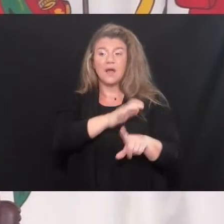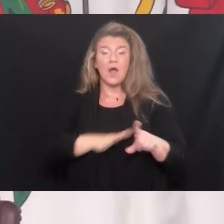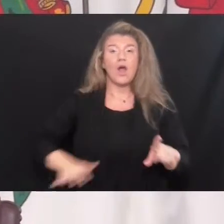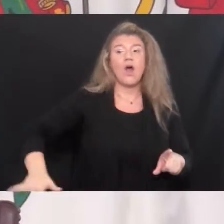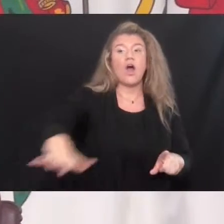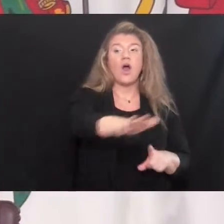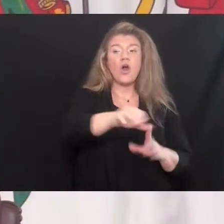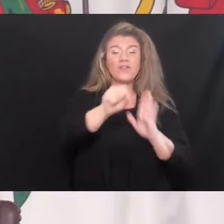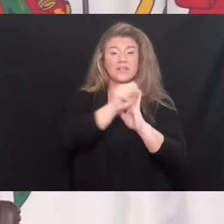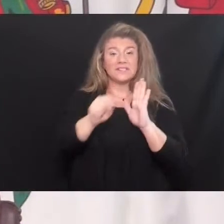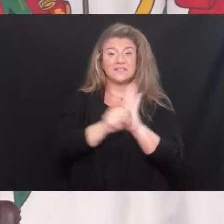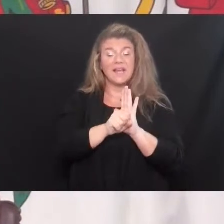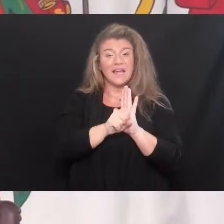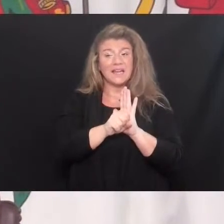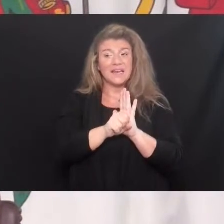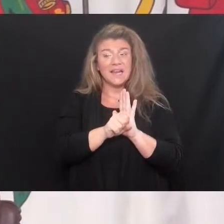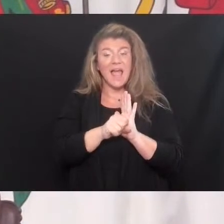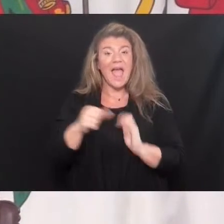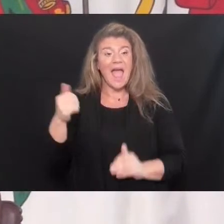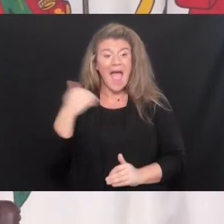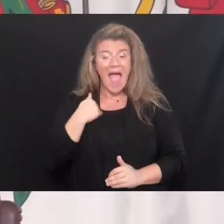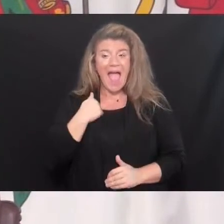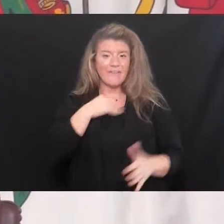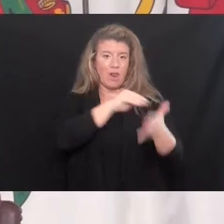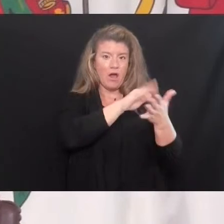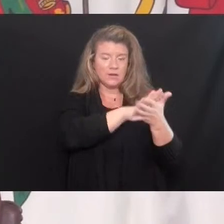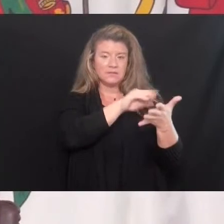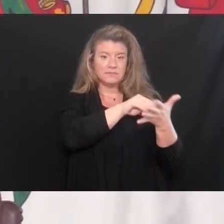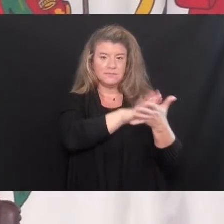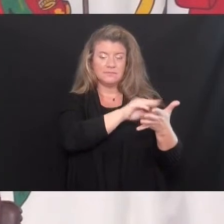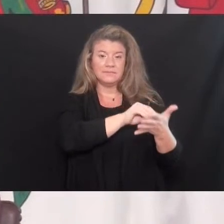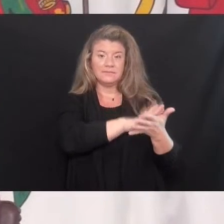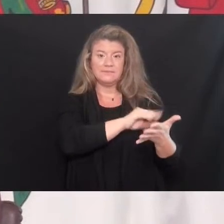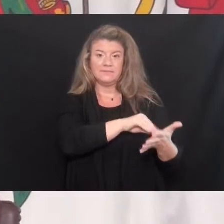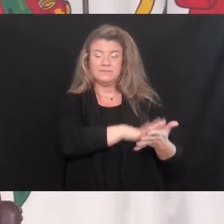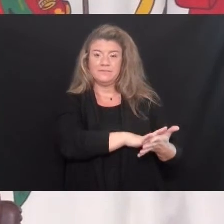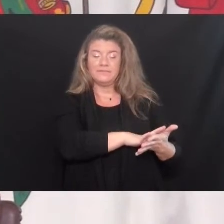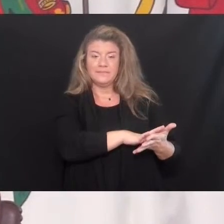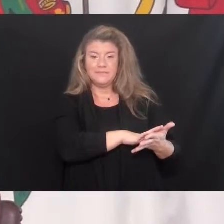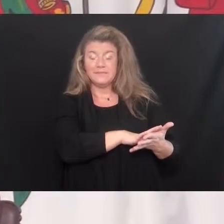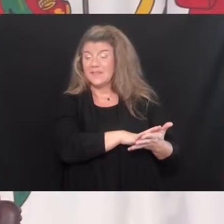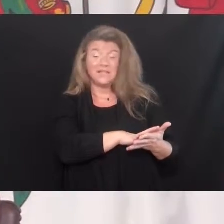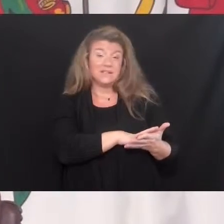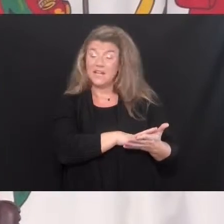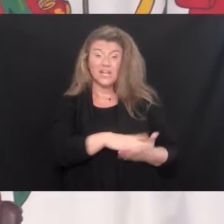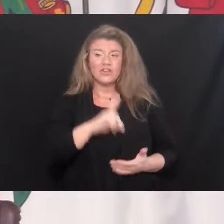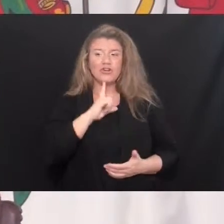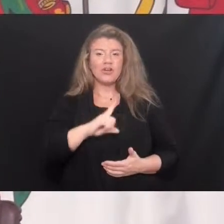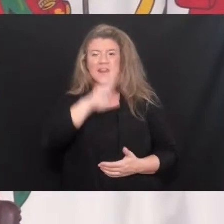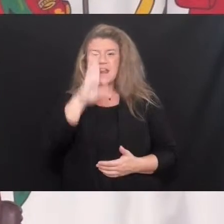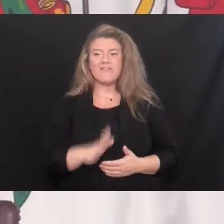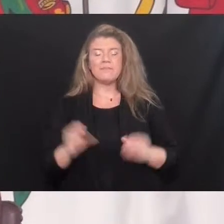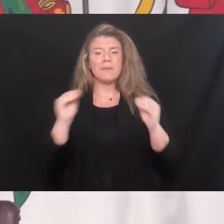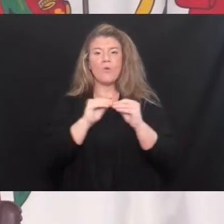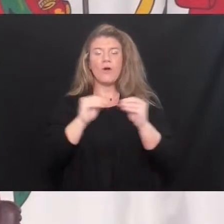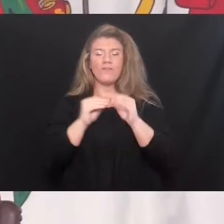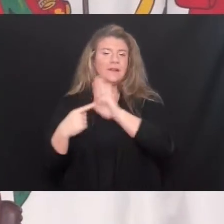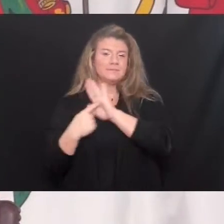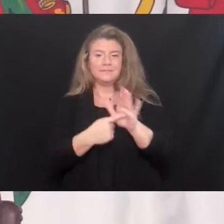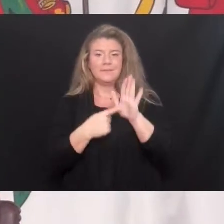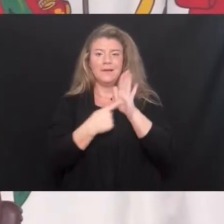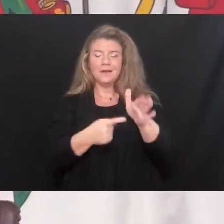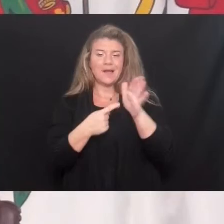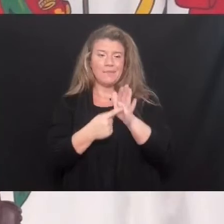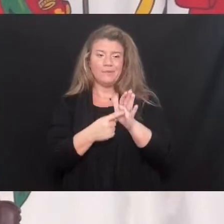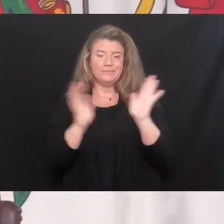state have laws. These are the very, very reasons. There could never be a more shining example. There's